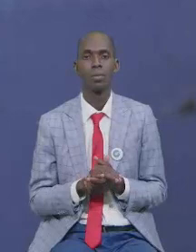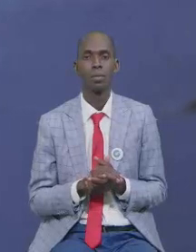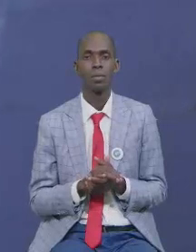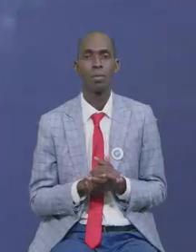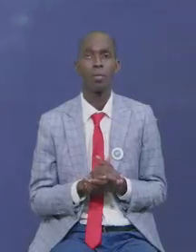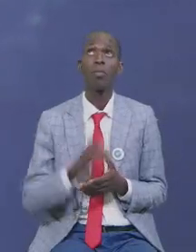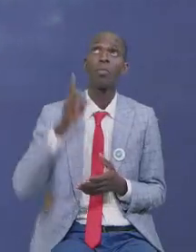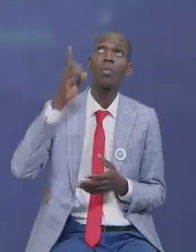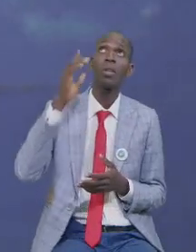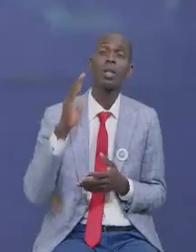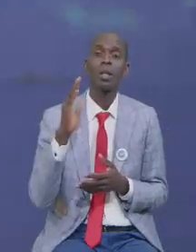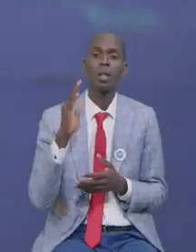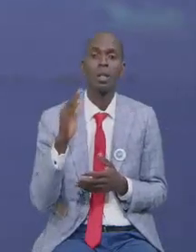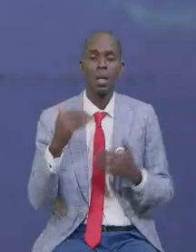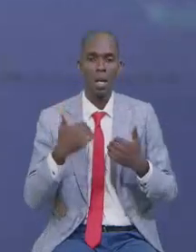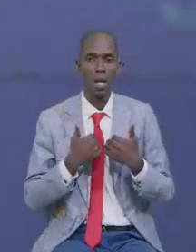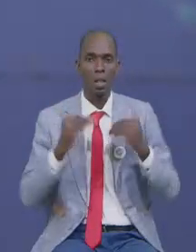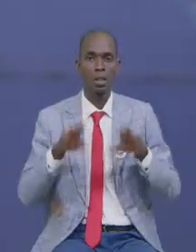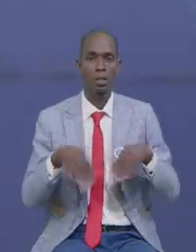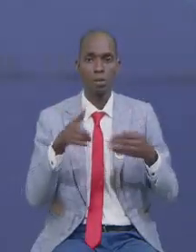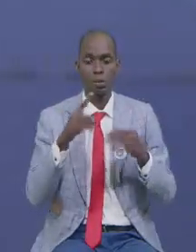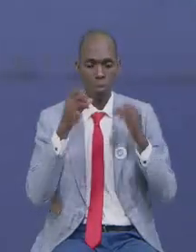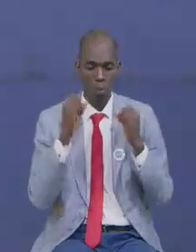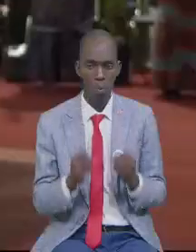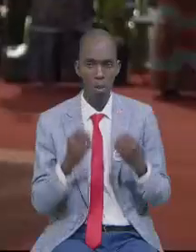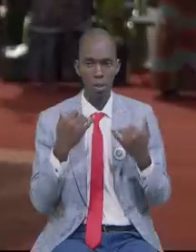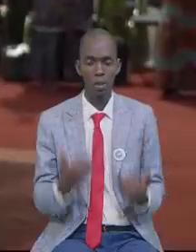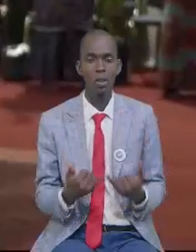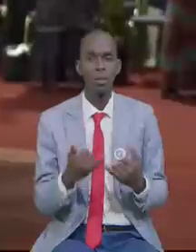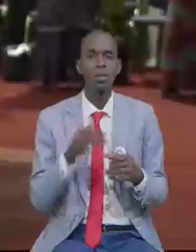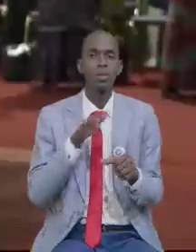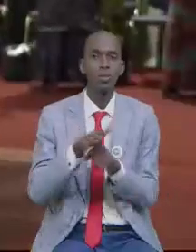God has given you now sufficient grace.